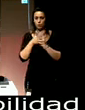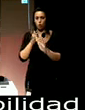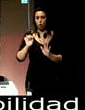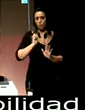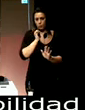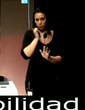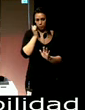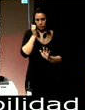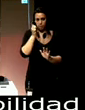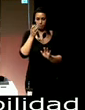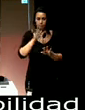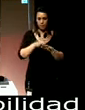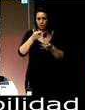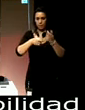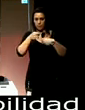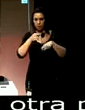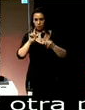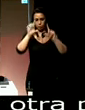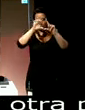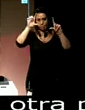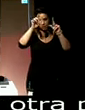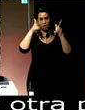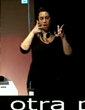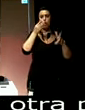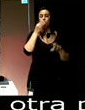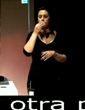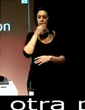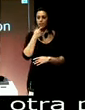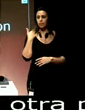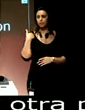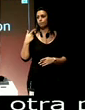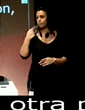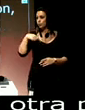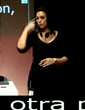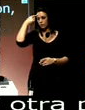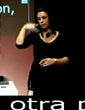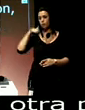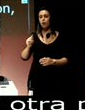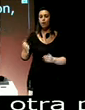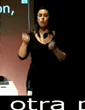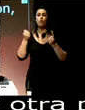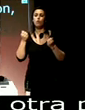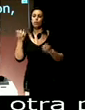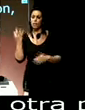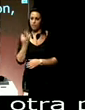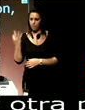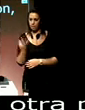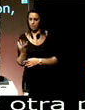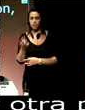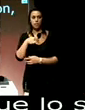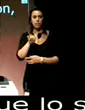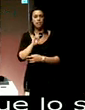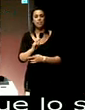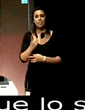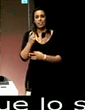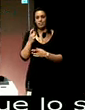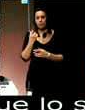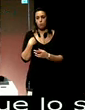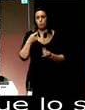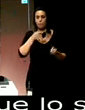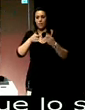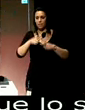And yes, we were talking about a niche of markets, and another strength in that